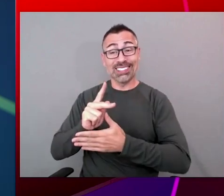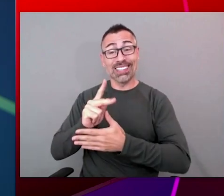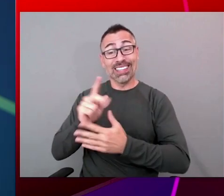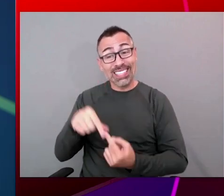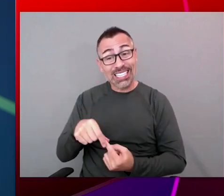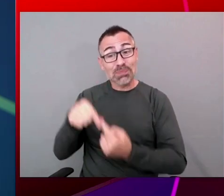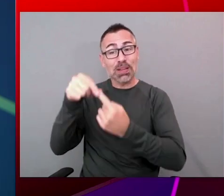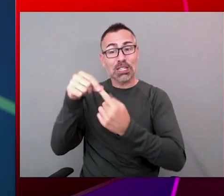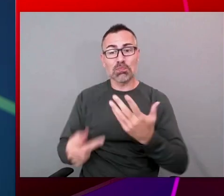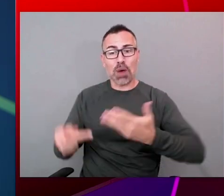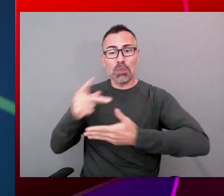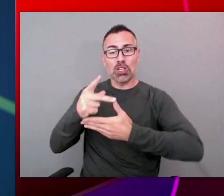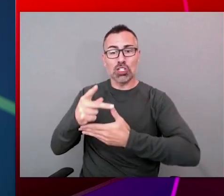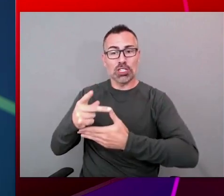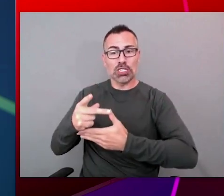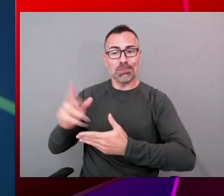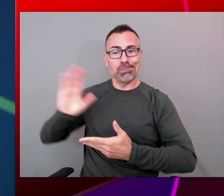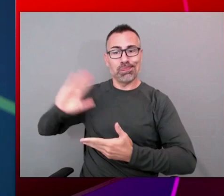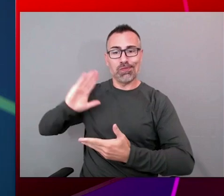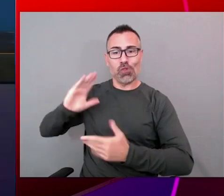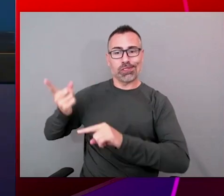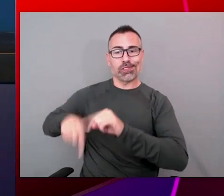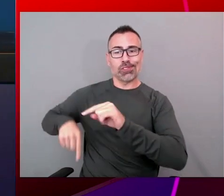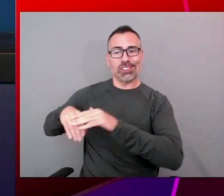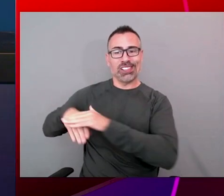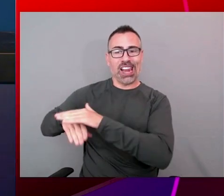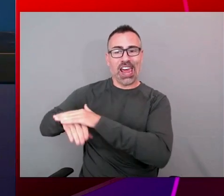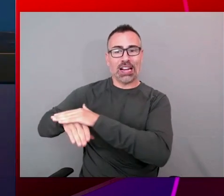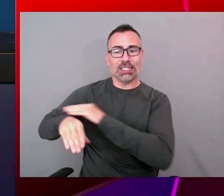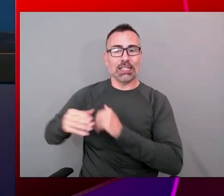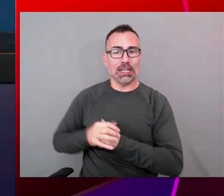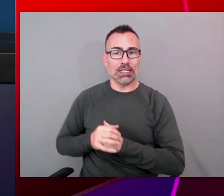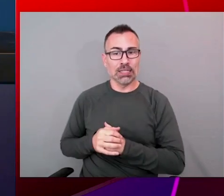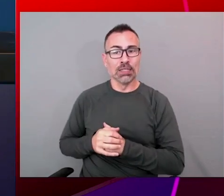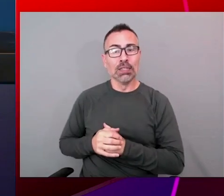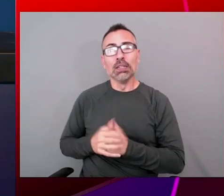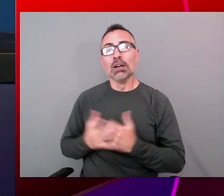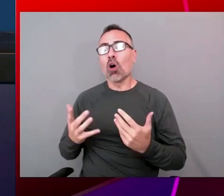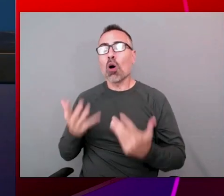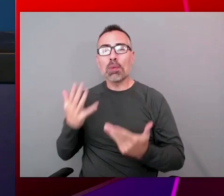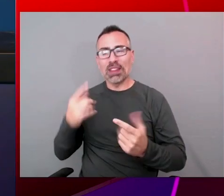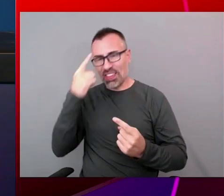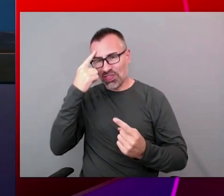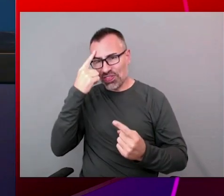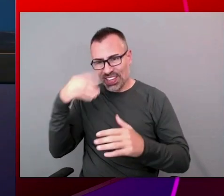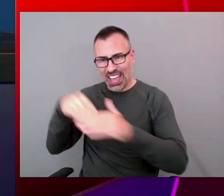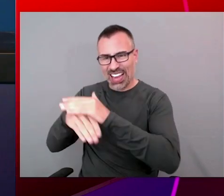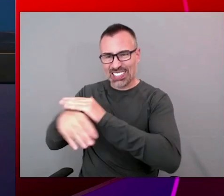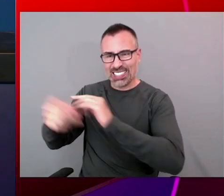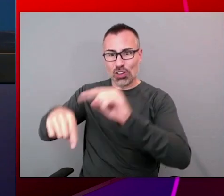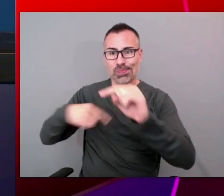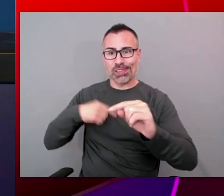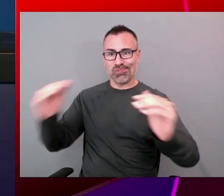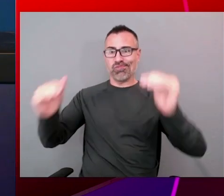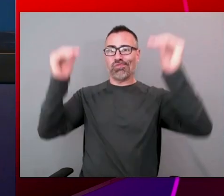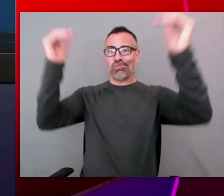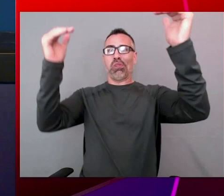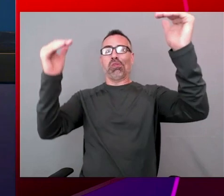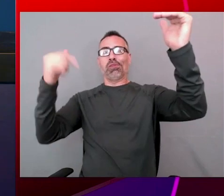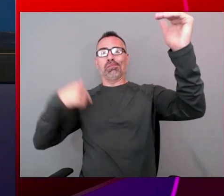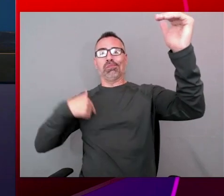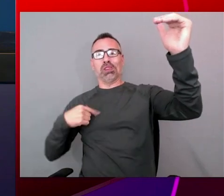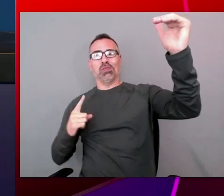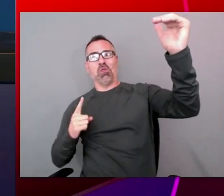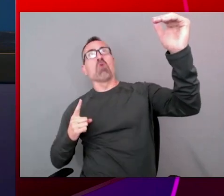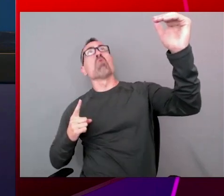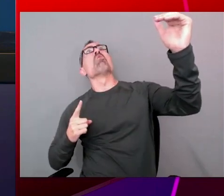they had access, right? Because it's always about perception. Like, it seems like it's too high of a bar for me to reach. And so we look